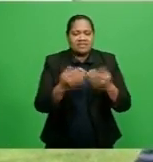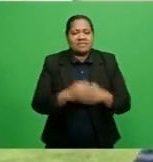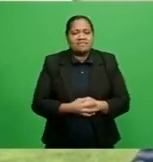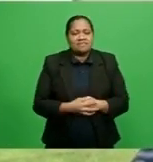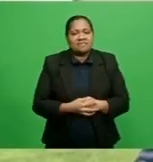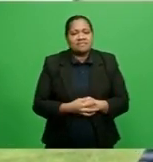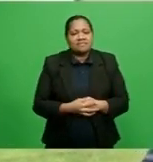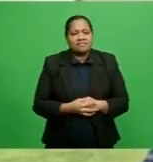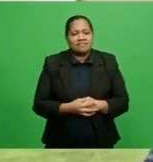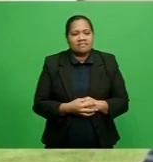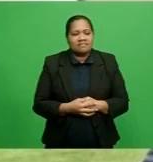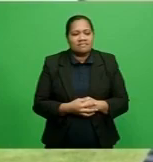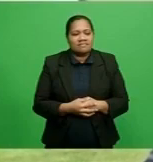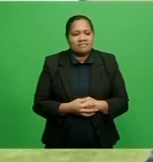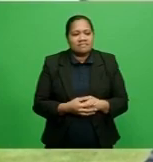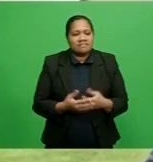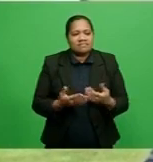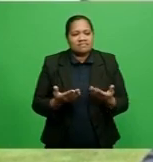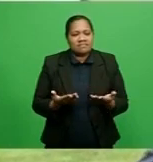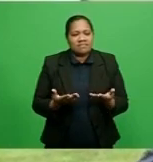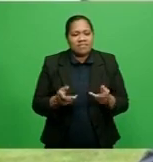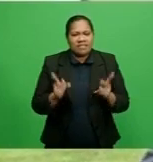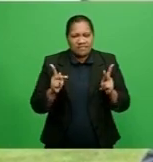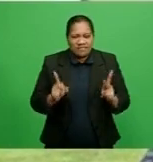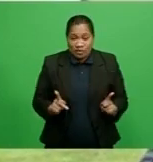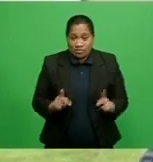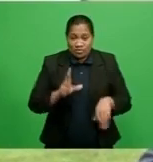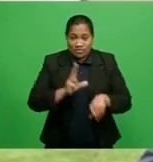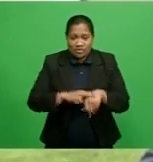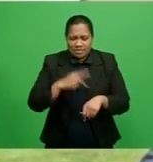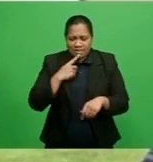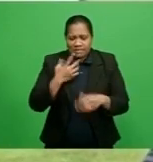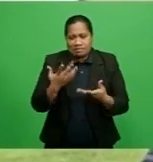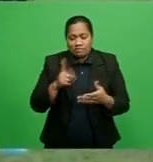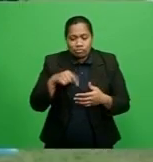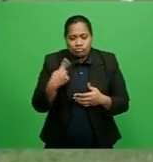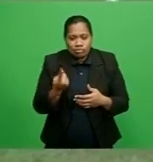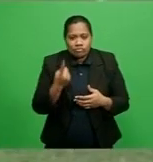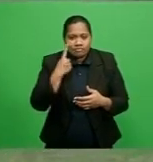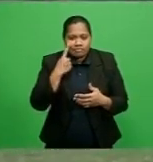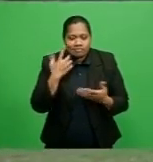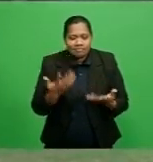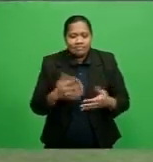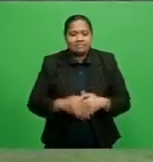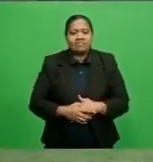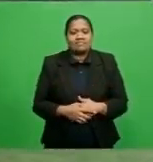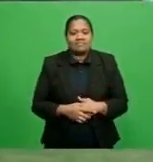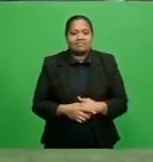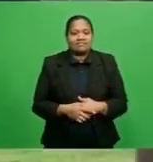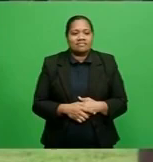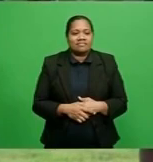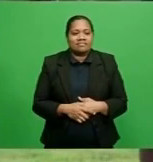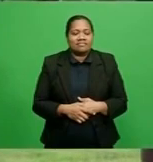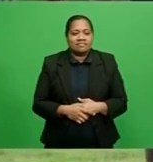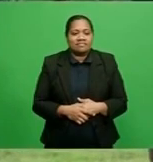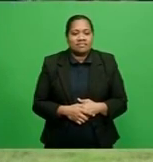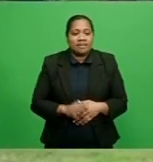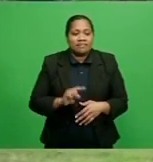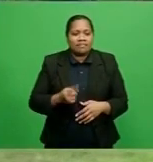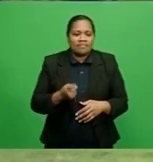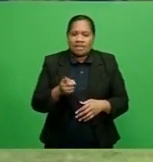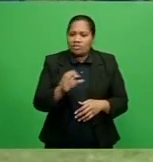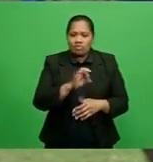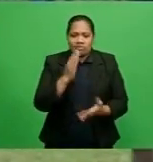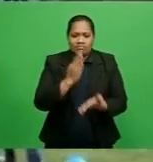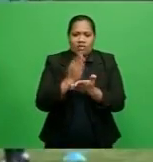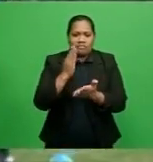The physio said they'll be ruled out by tomorrow, and Kelvin is a new injury in the new injury list. But this has not hindered the capital side's